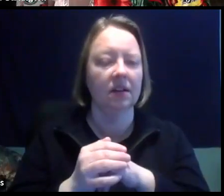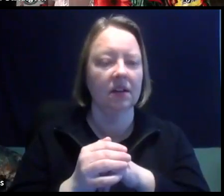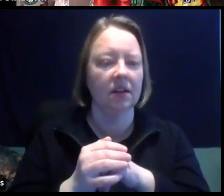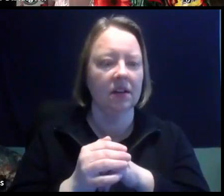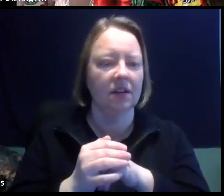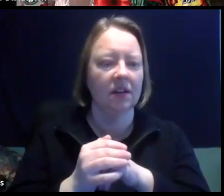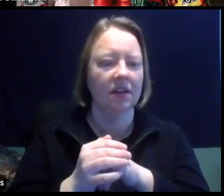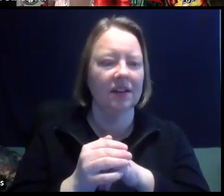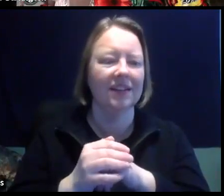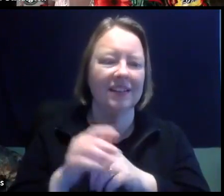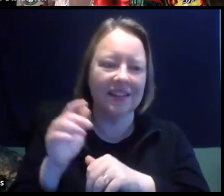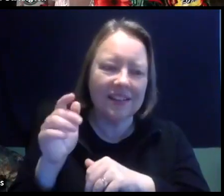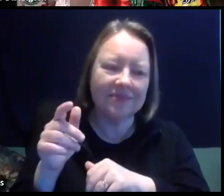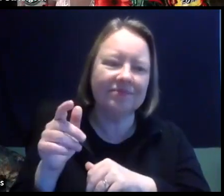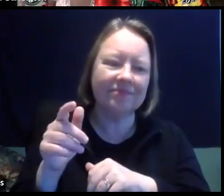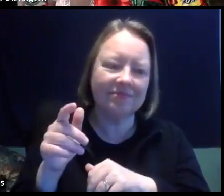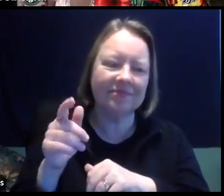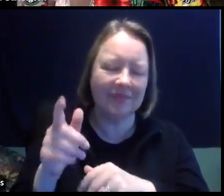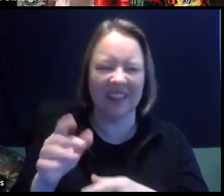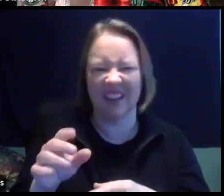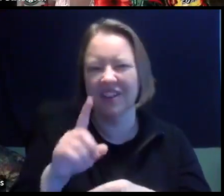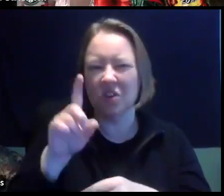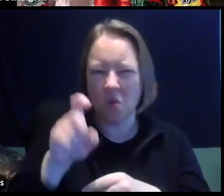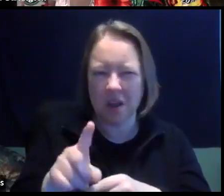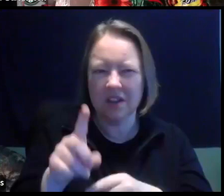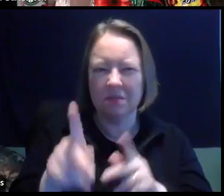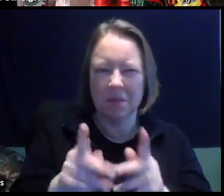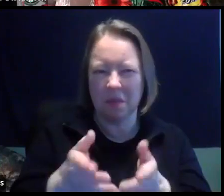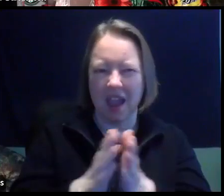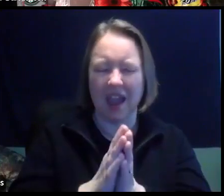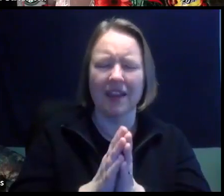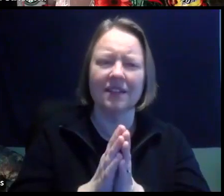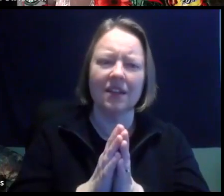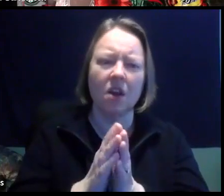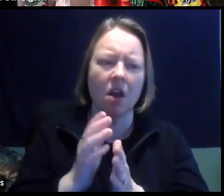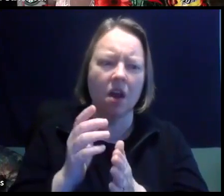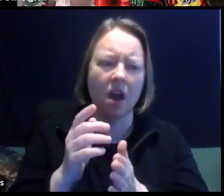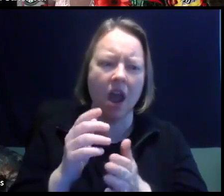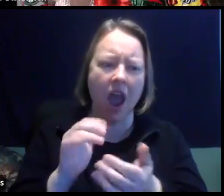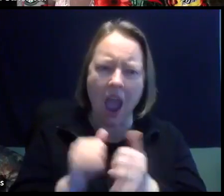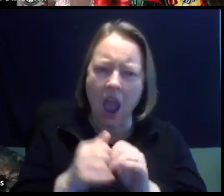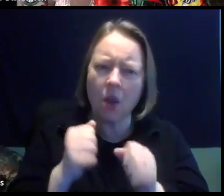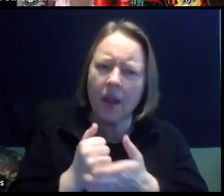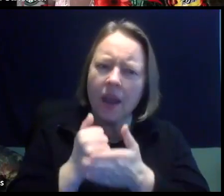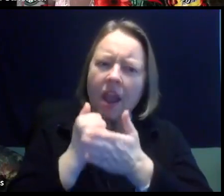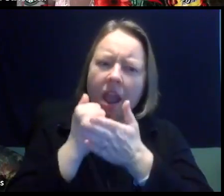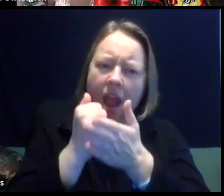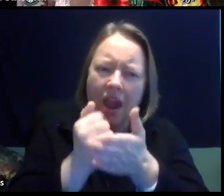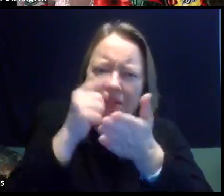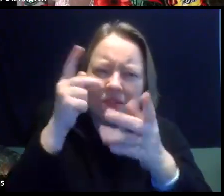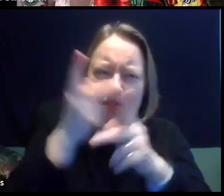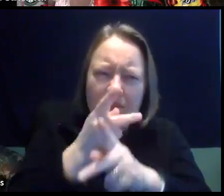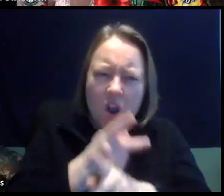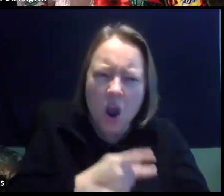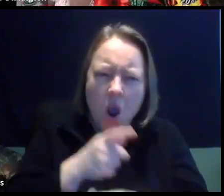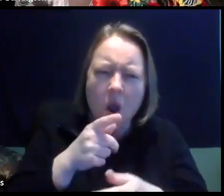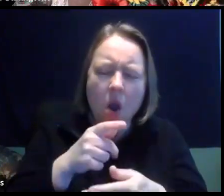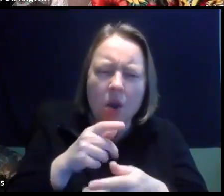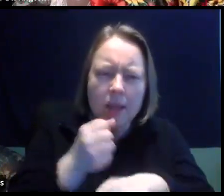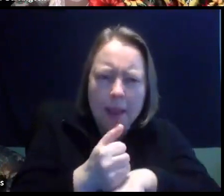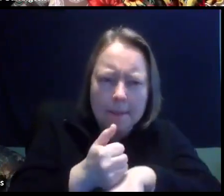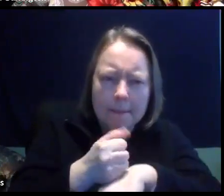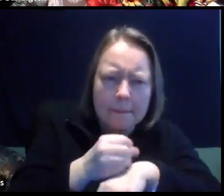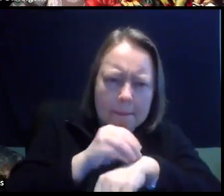This question, you know, there's this question that people ask, how can we help navigate the impact of COVID-19, especially